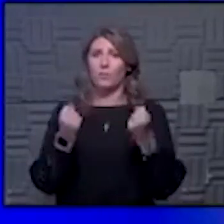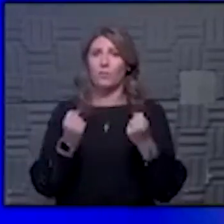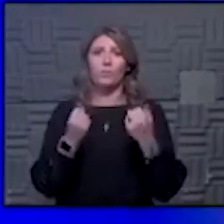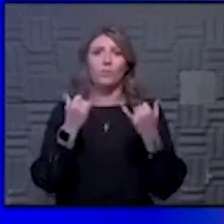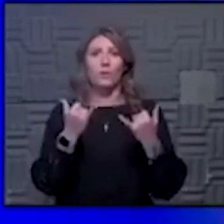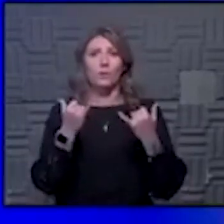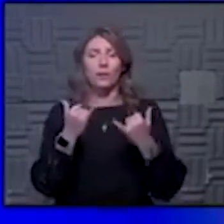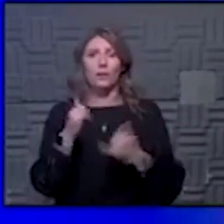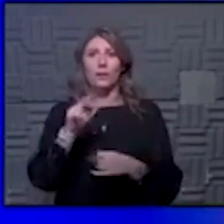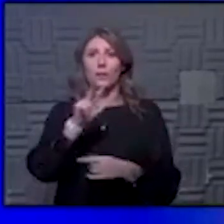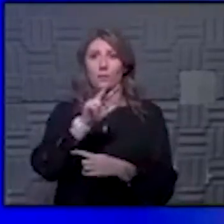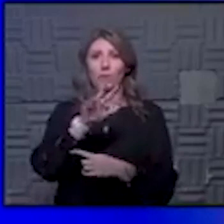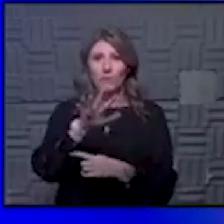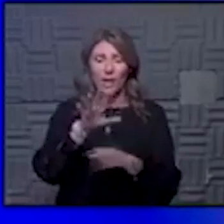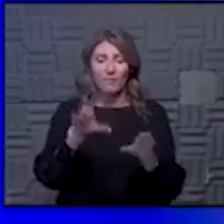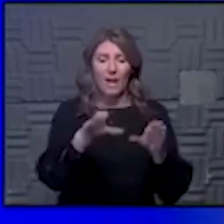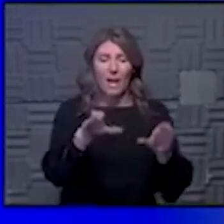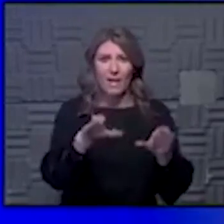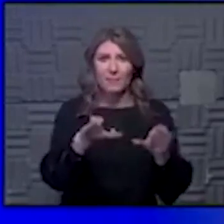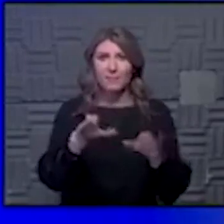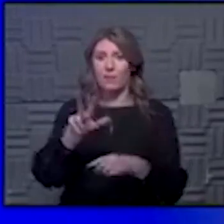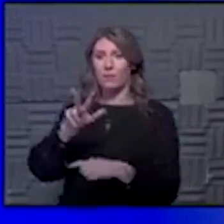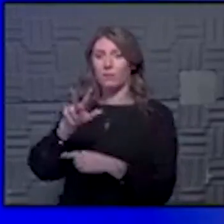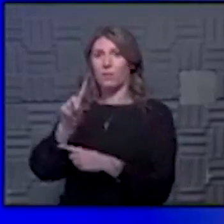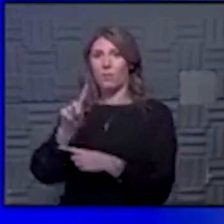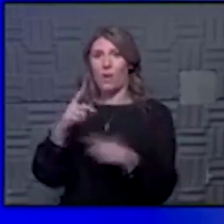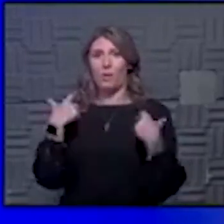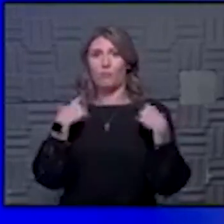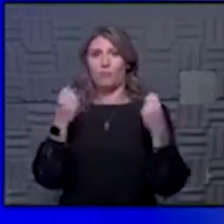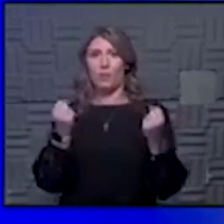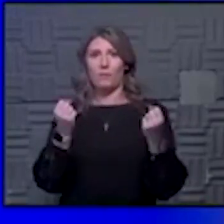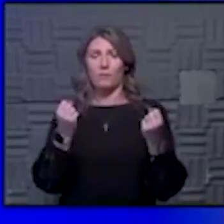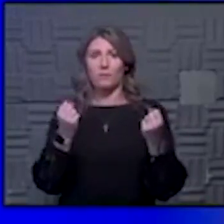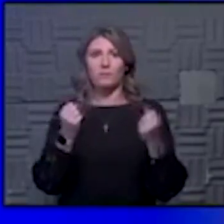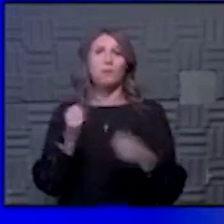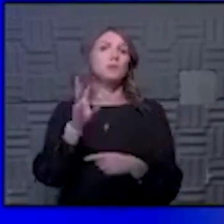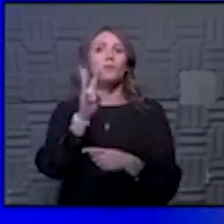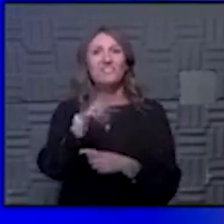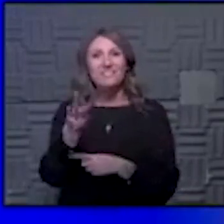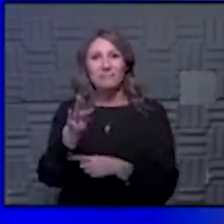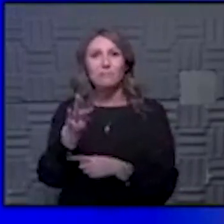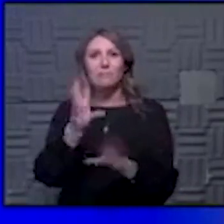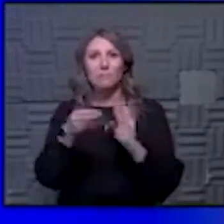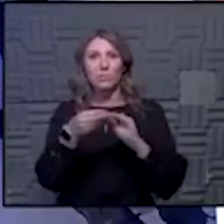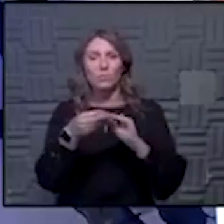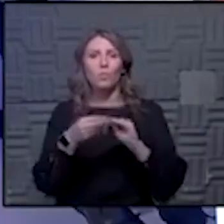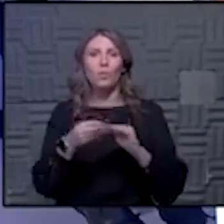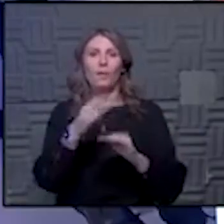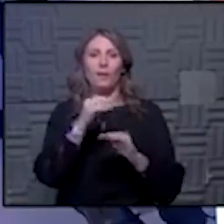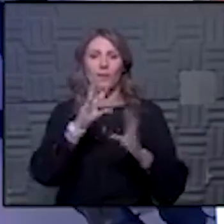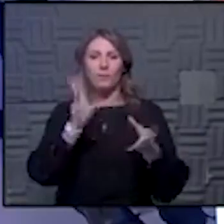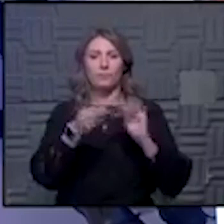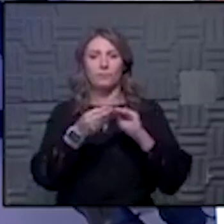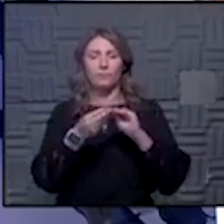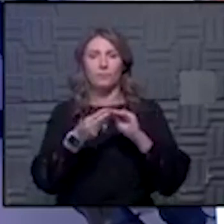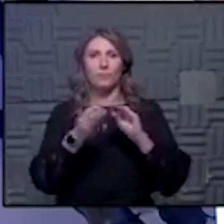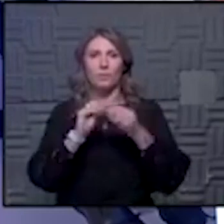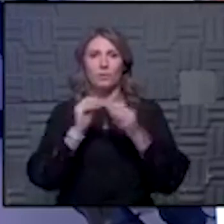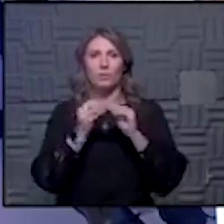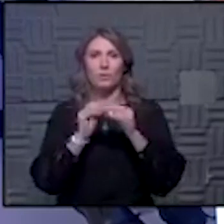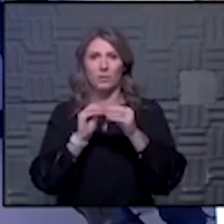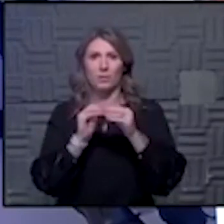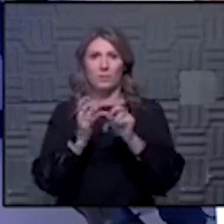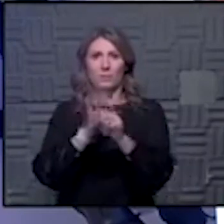have 35 active, 31 recovery, so that is 66. Yeah. And our total number of COVID